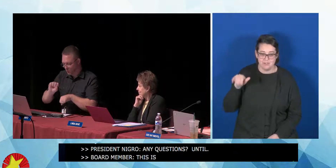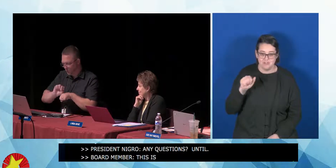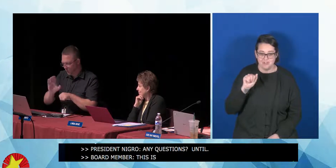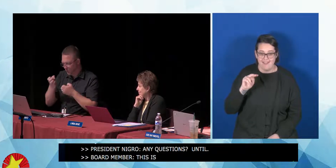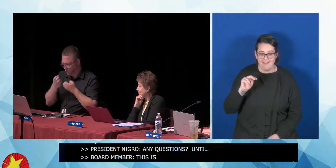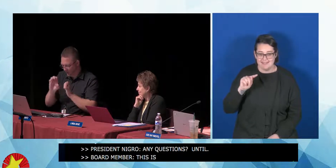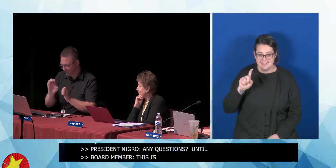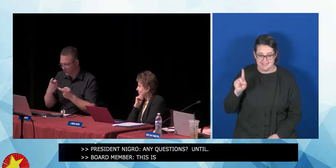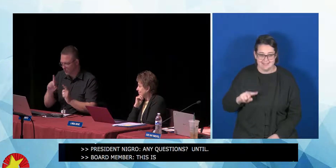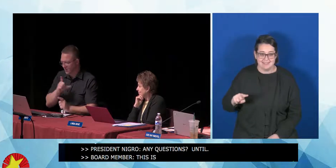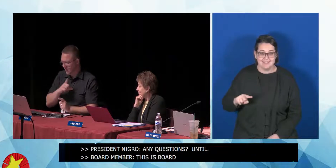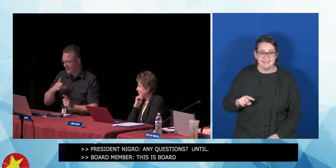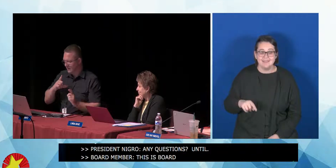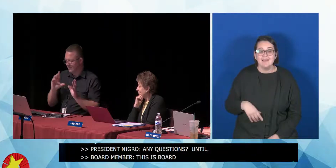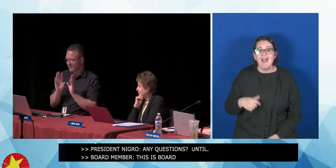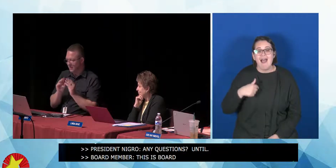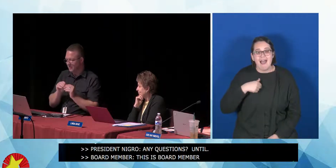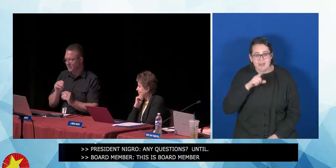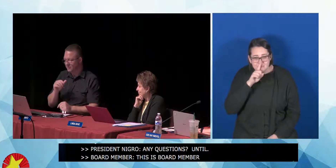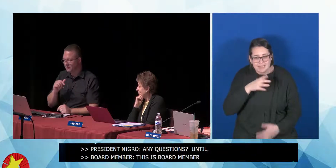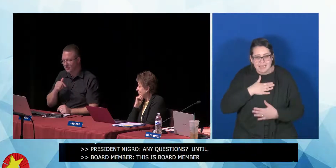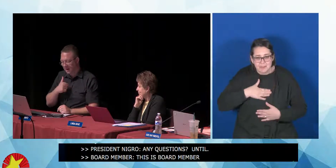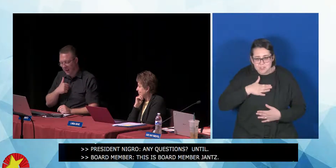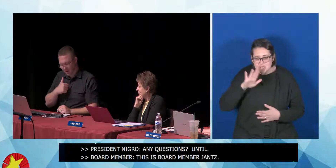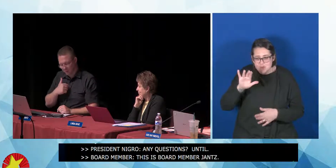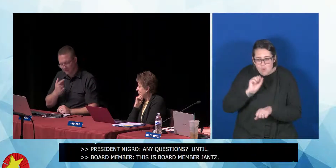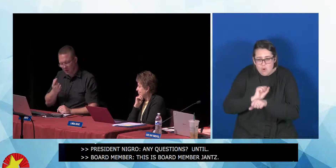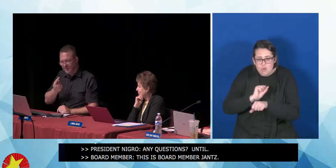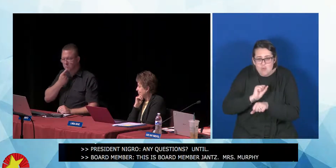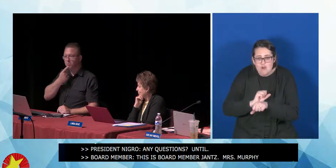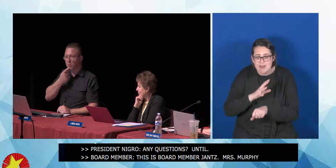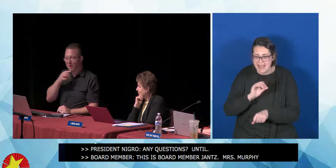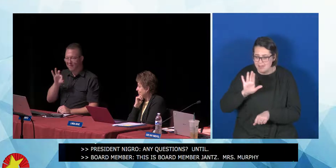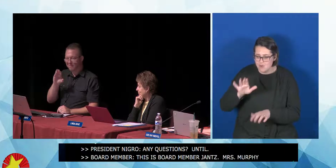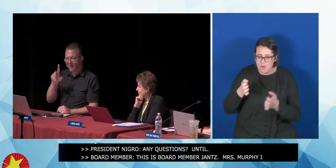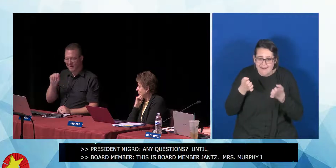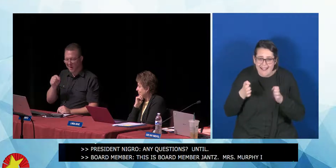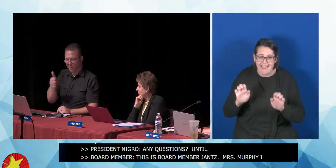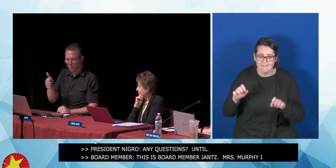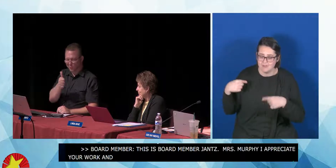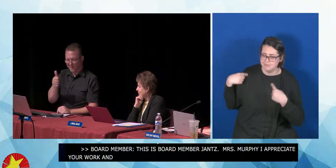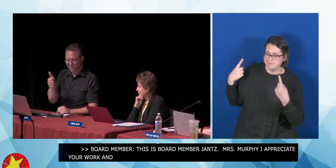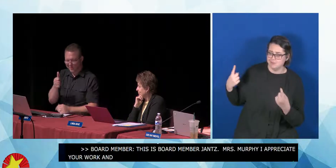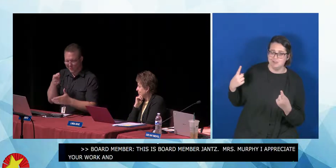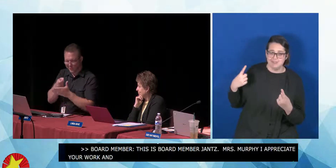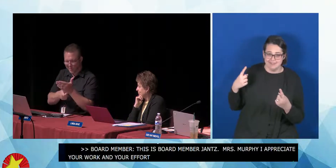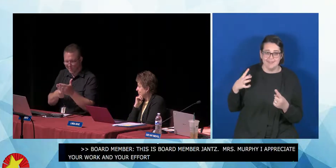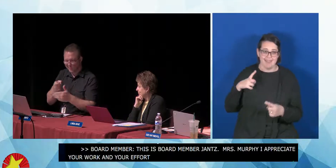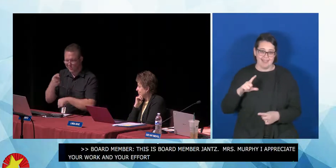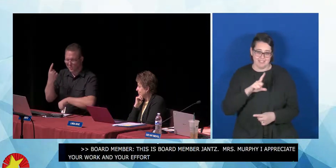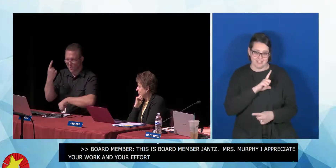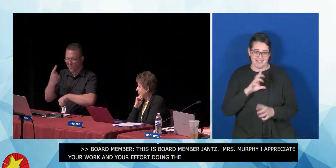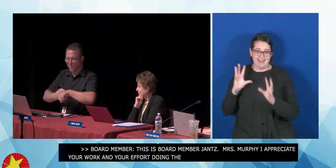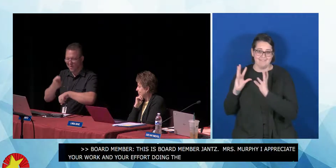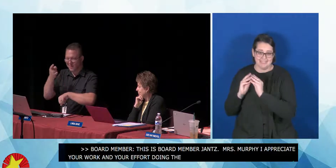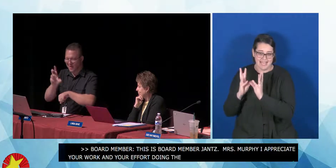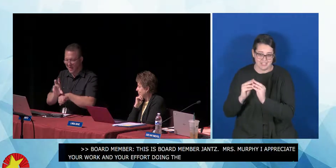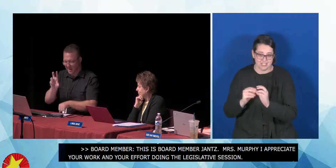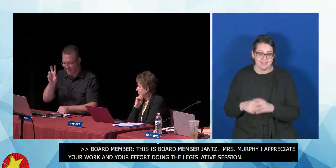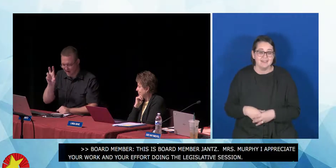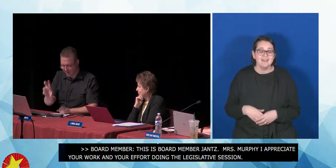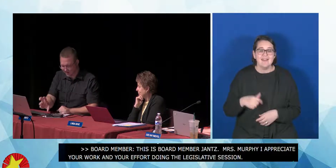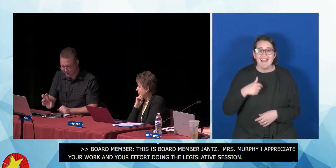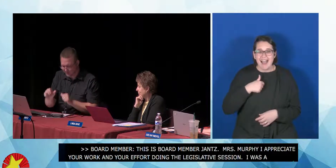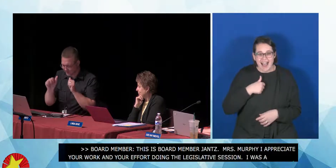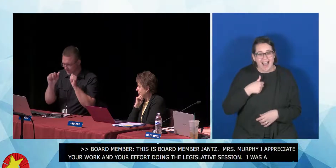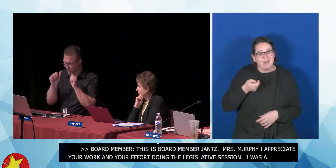Ms. Murphy, I really appreciate your work and your effort during the legislative session. I was a little bit disappointed to